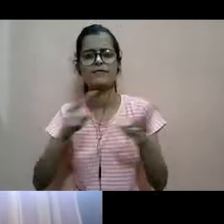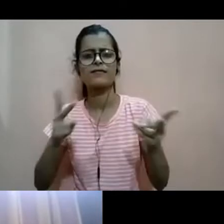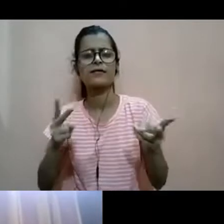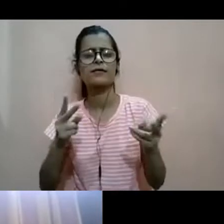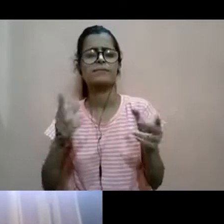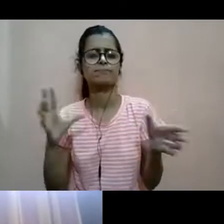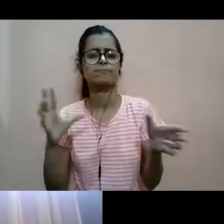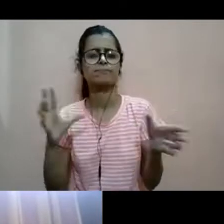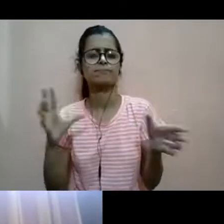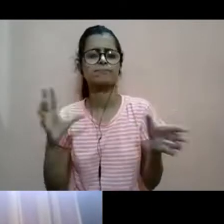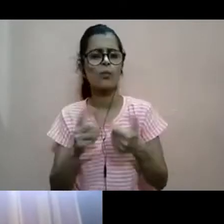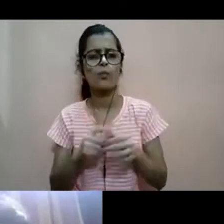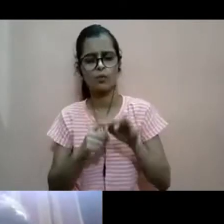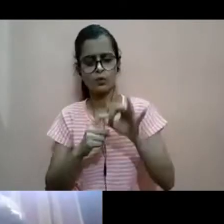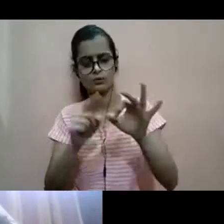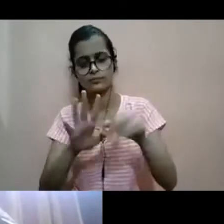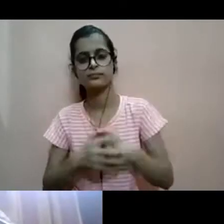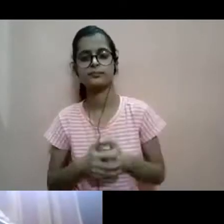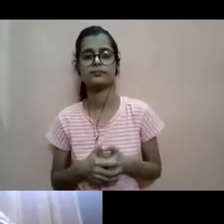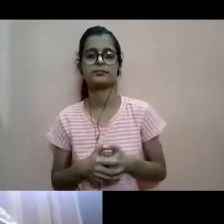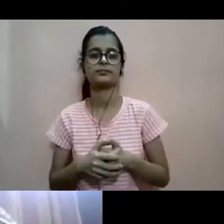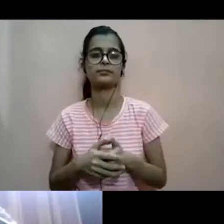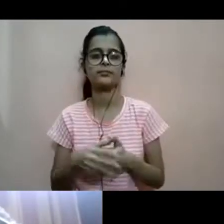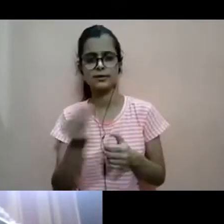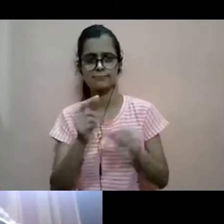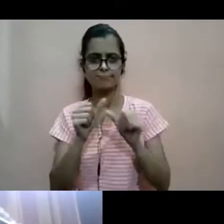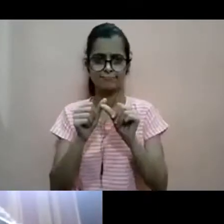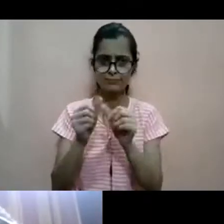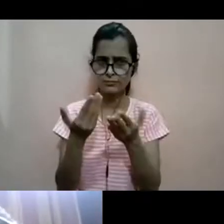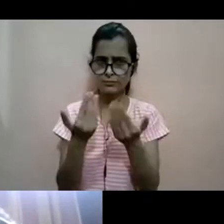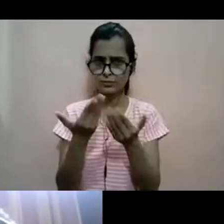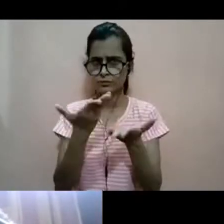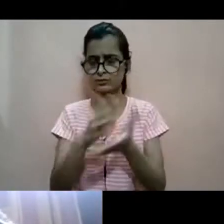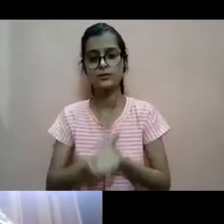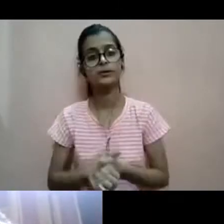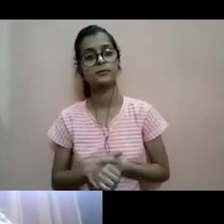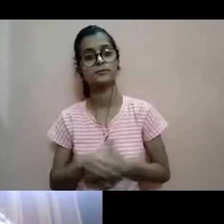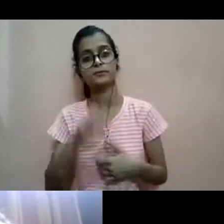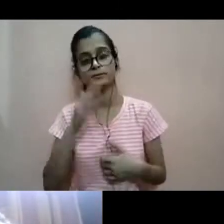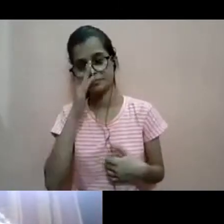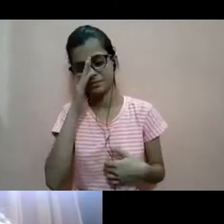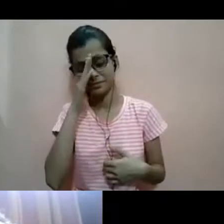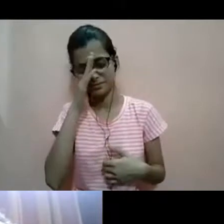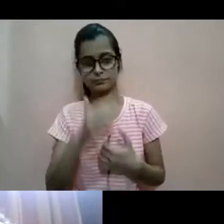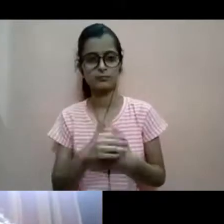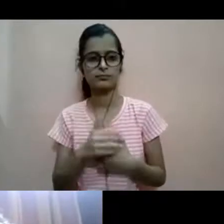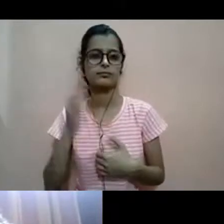think if you'd like to talk a little bit about that, that would be great.